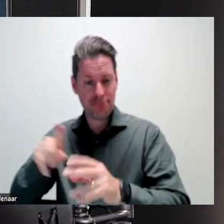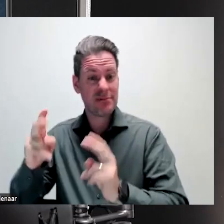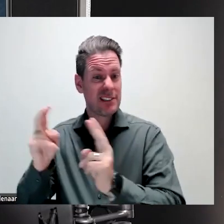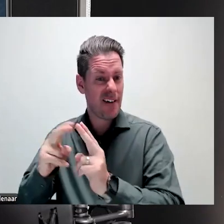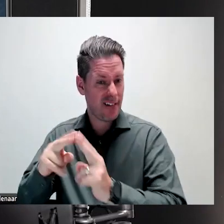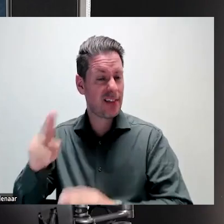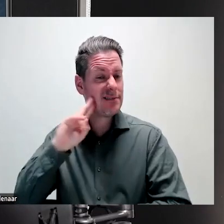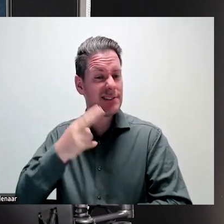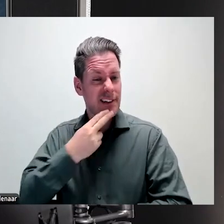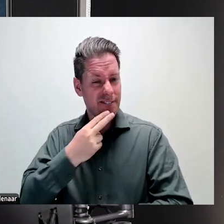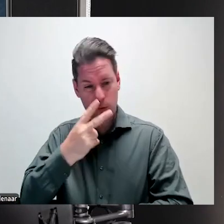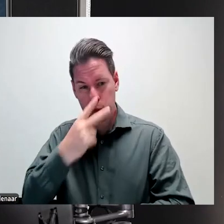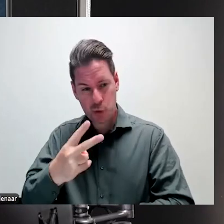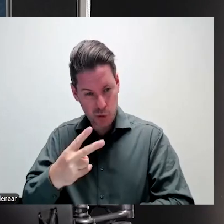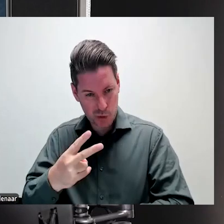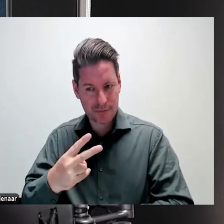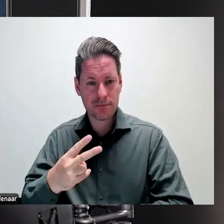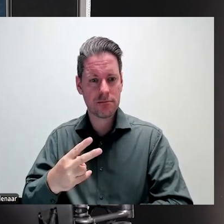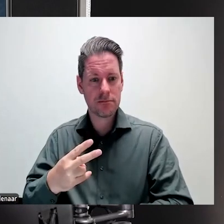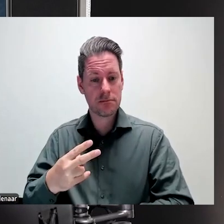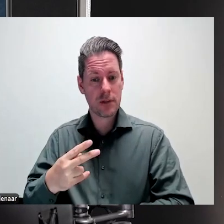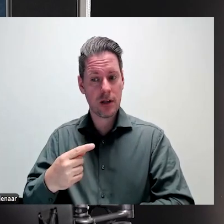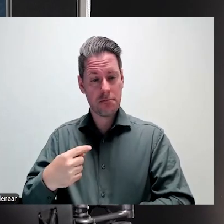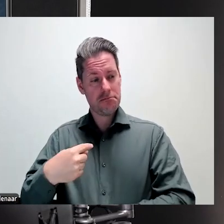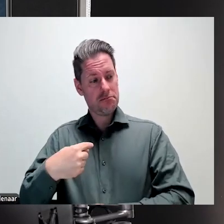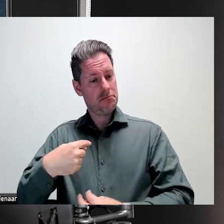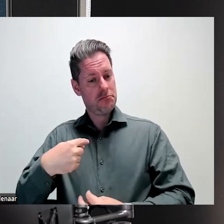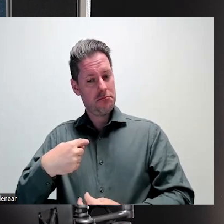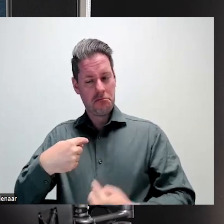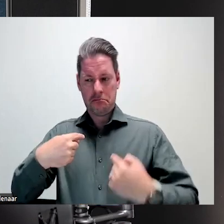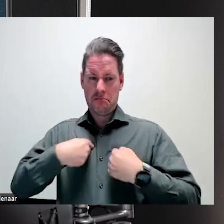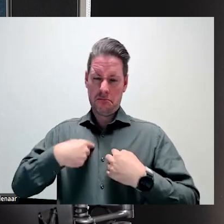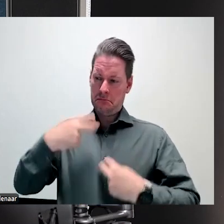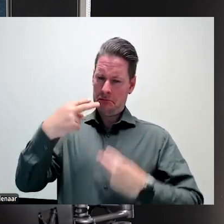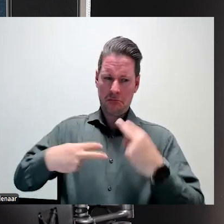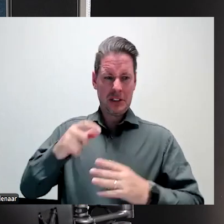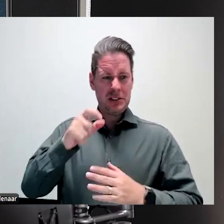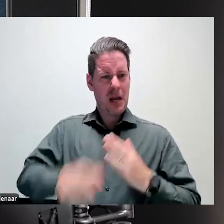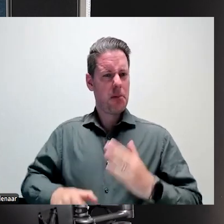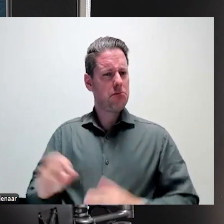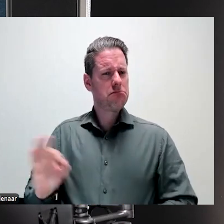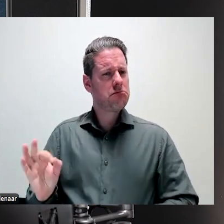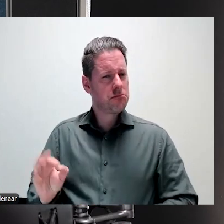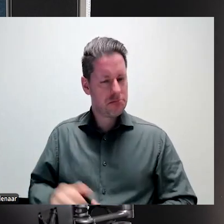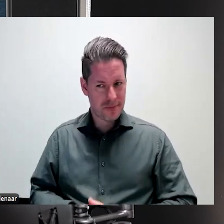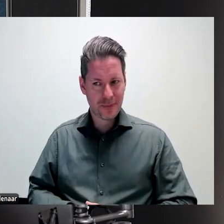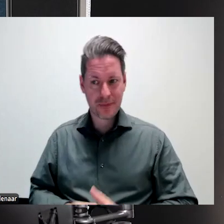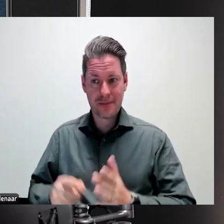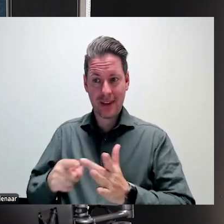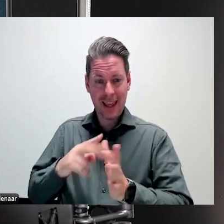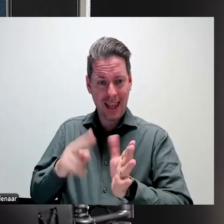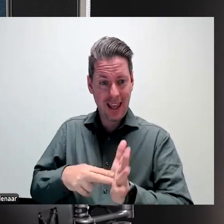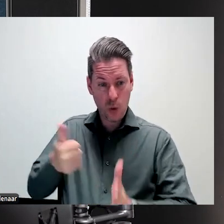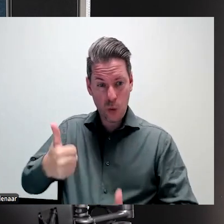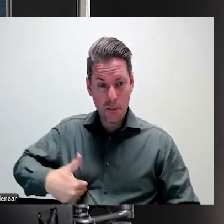old and he doesn't consider himself as someone who has a disability. Ian is with me now. Good morning.